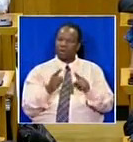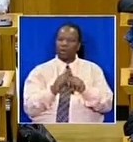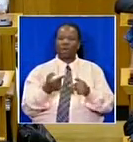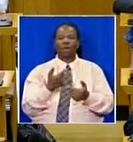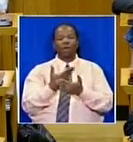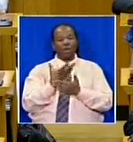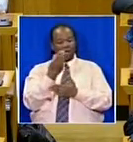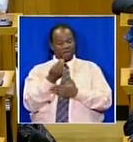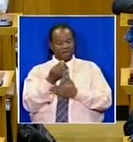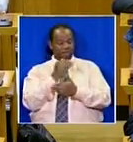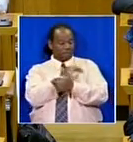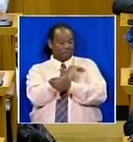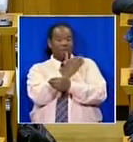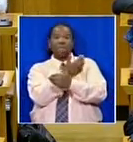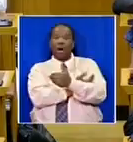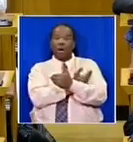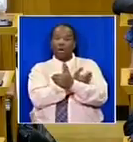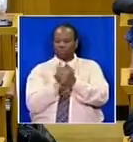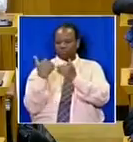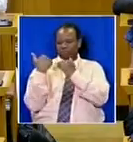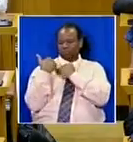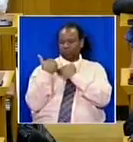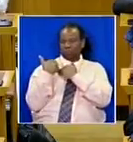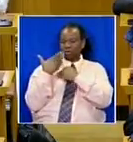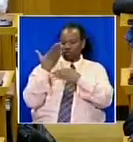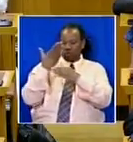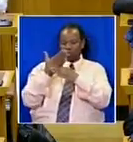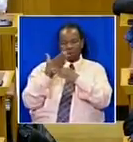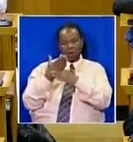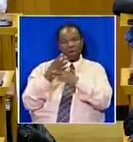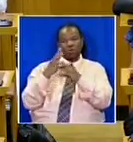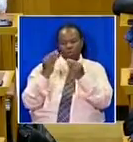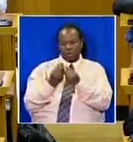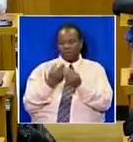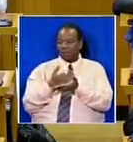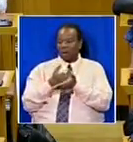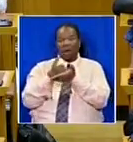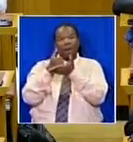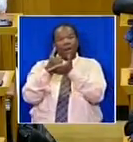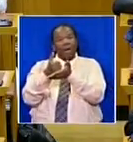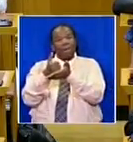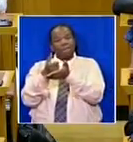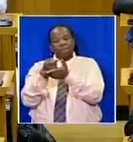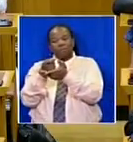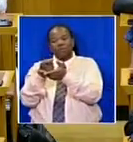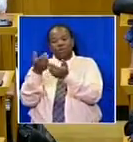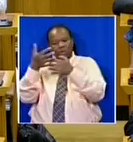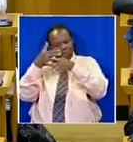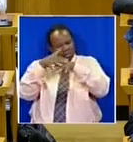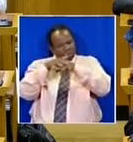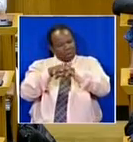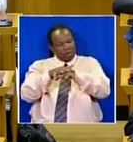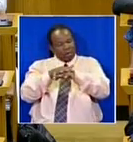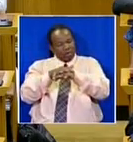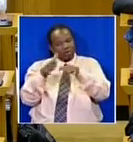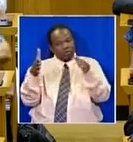the mandate of why devolution and assignment is critical in the management of integrated spaces. In respect